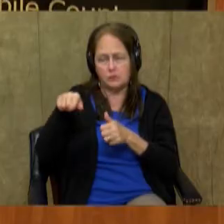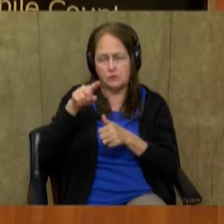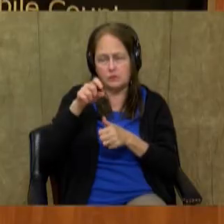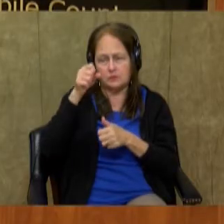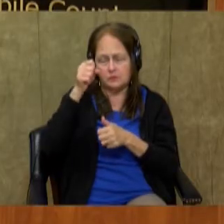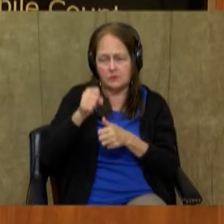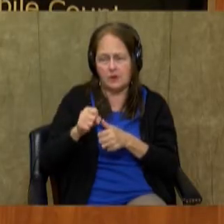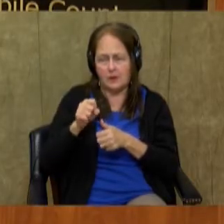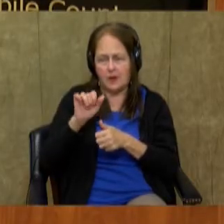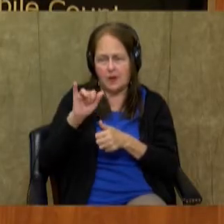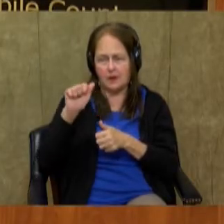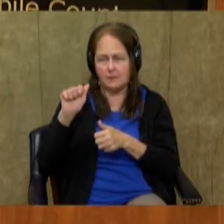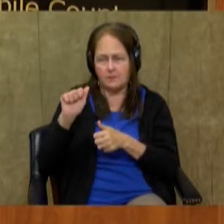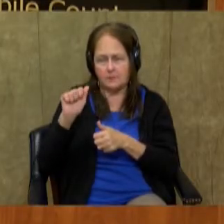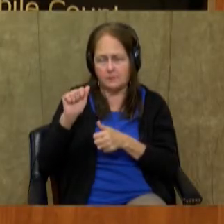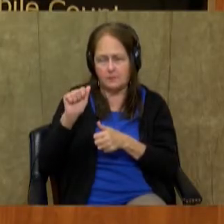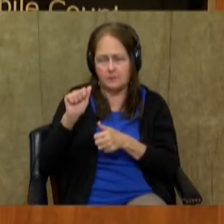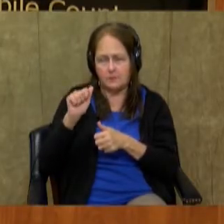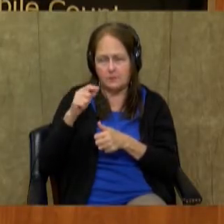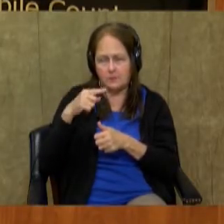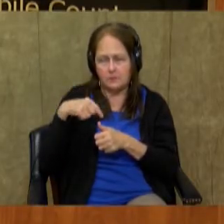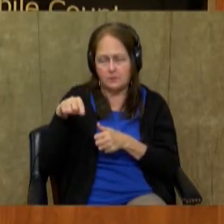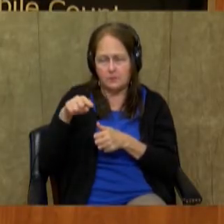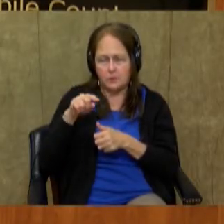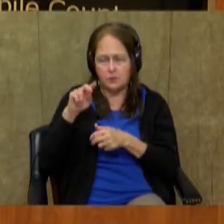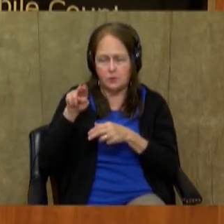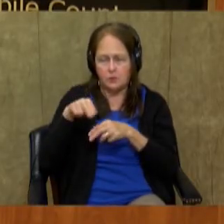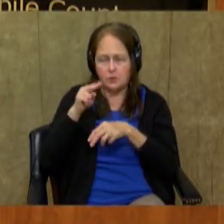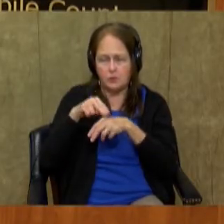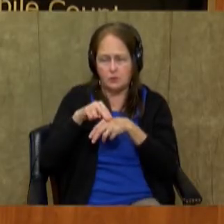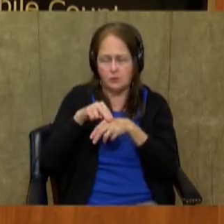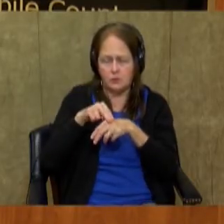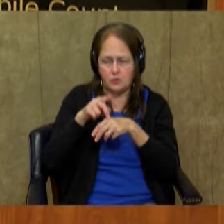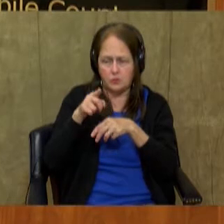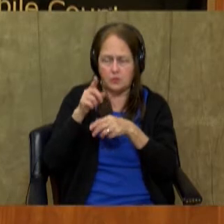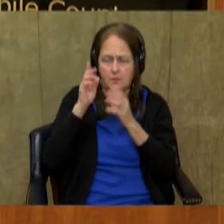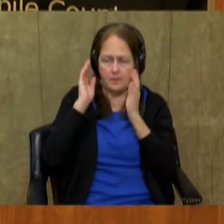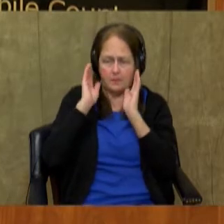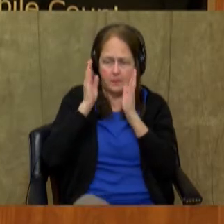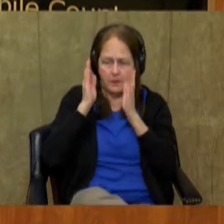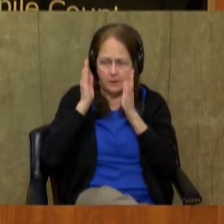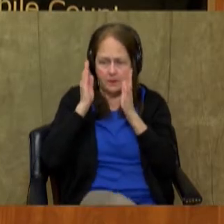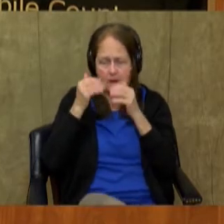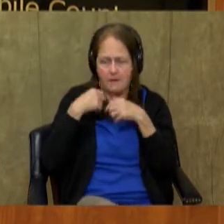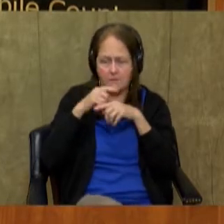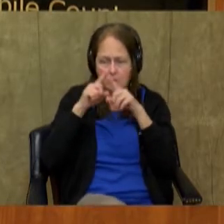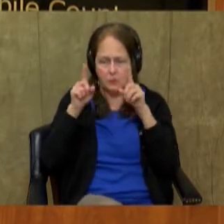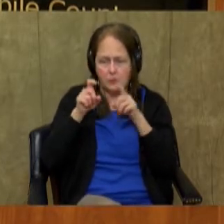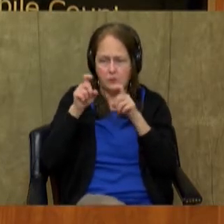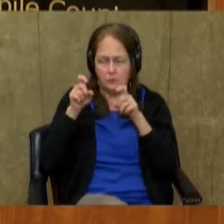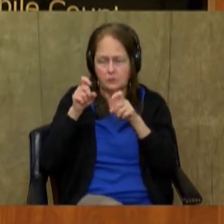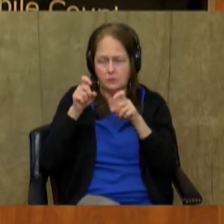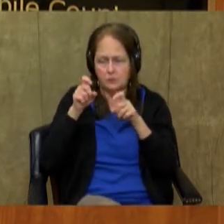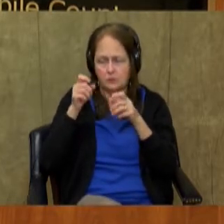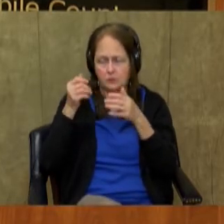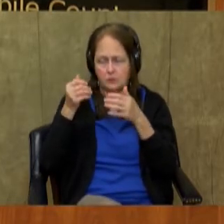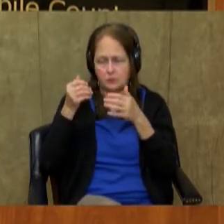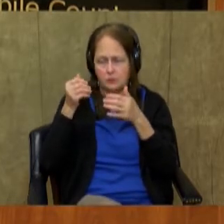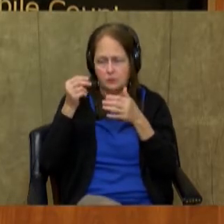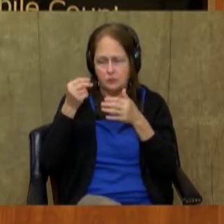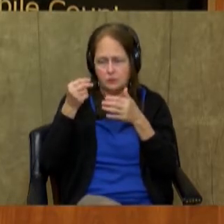Southeast Asia. Now, normally, if you're paying attention, I have a question at this time about New